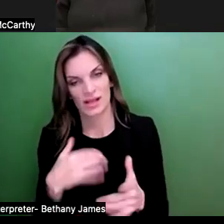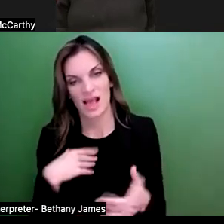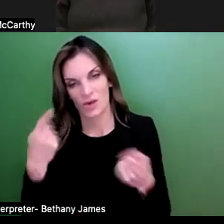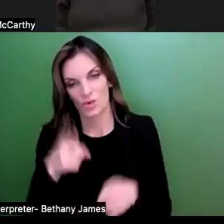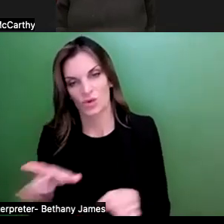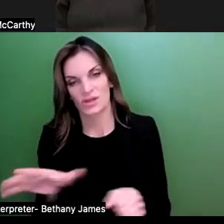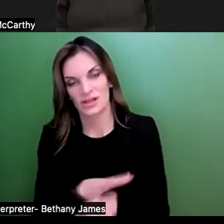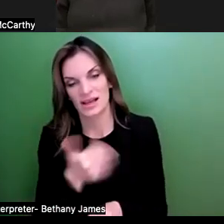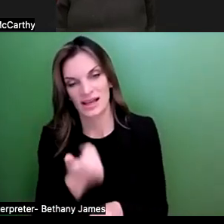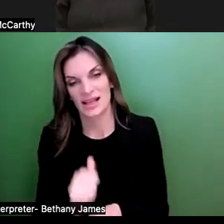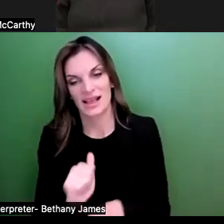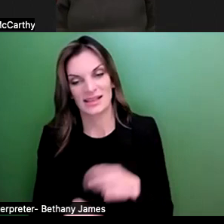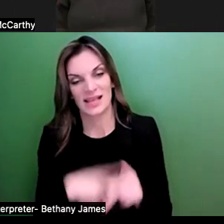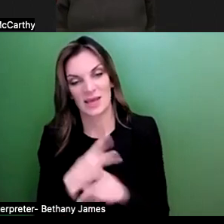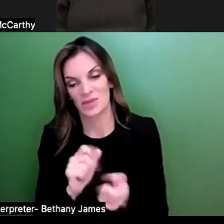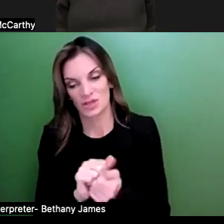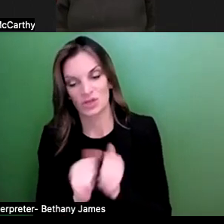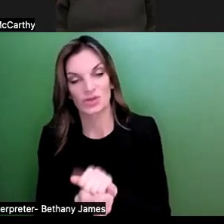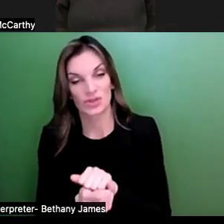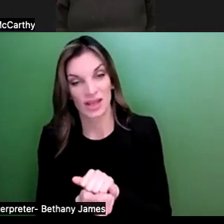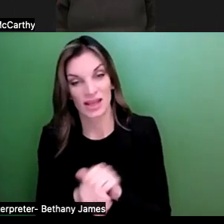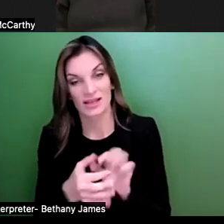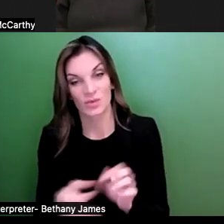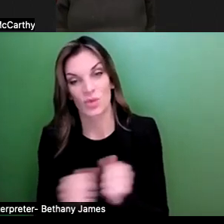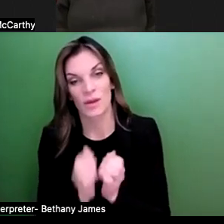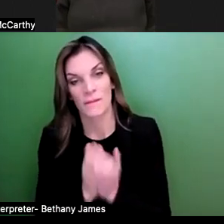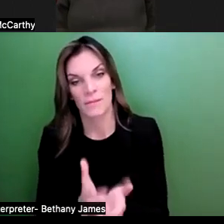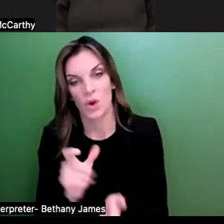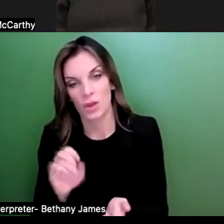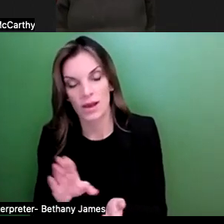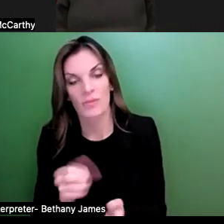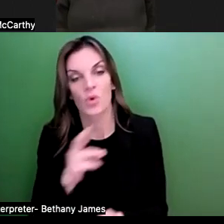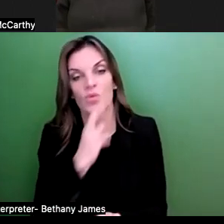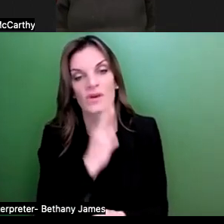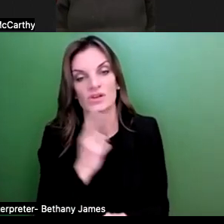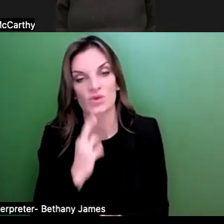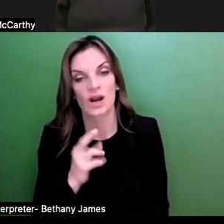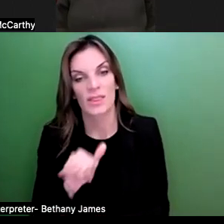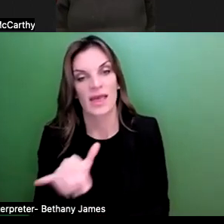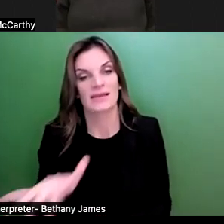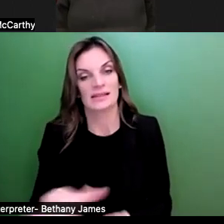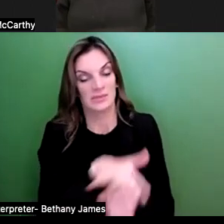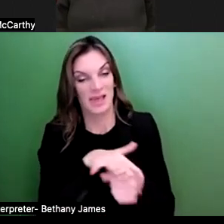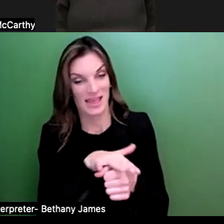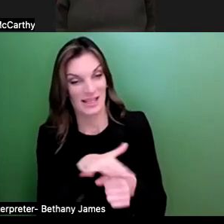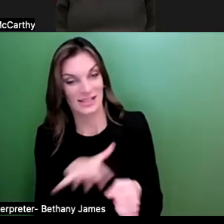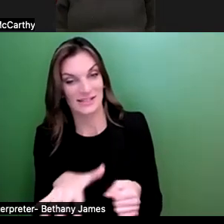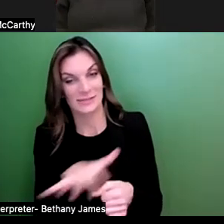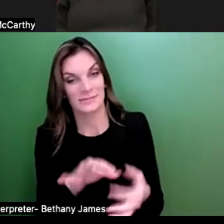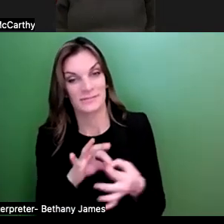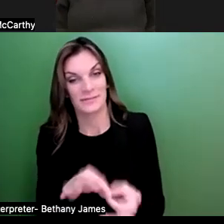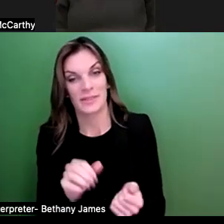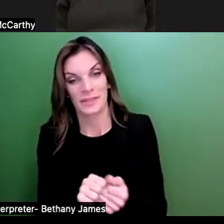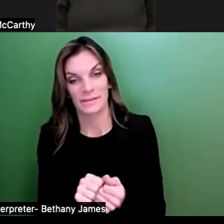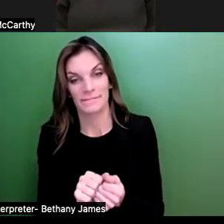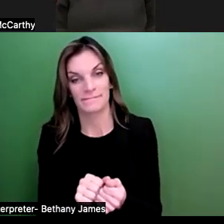entirely. Any kind of change to the boat club, to the restaurant, to the space, particularly